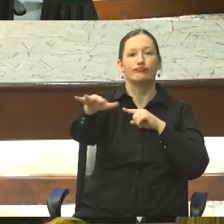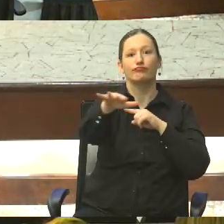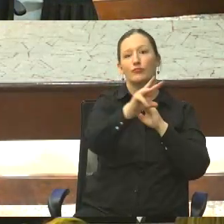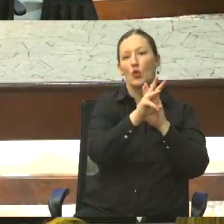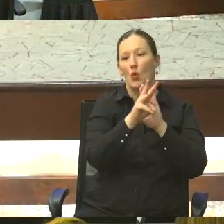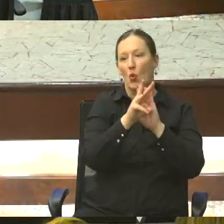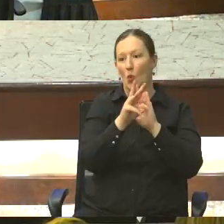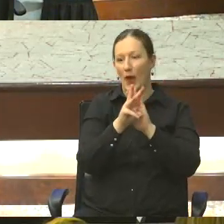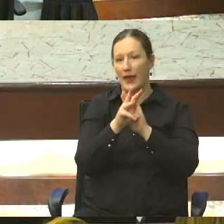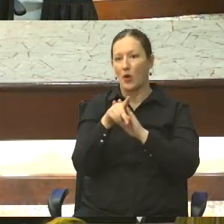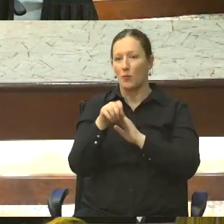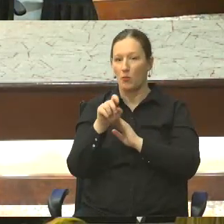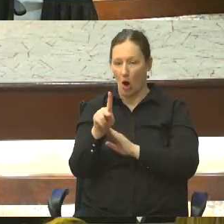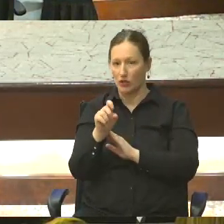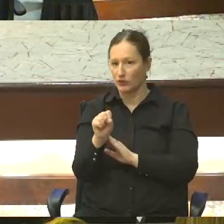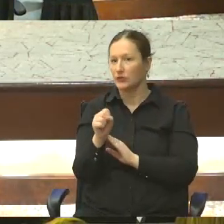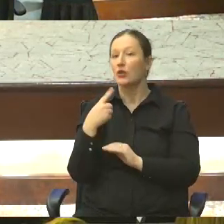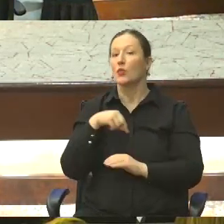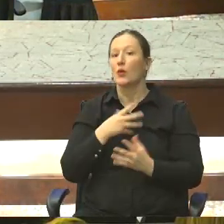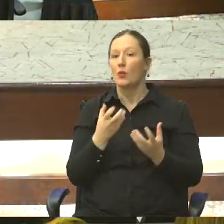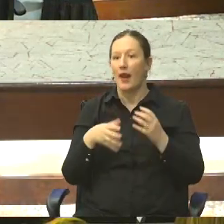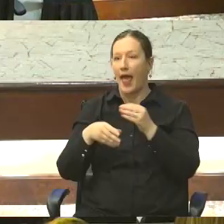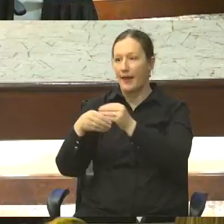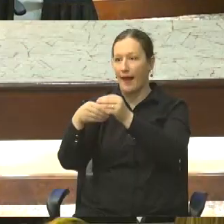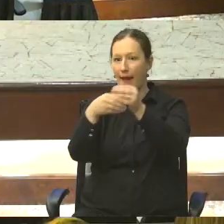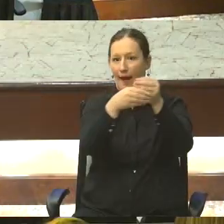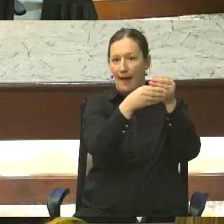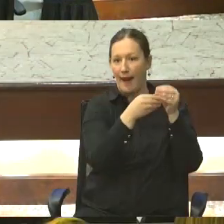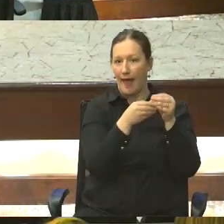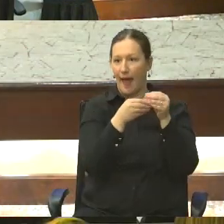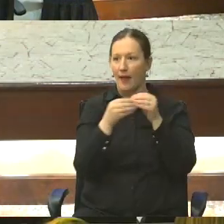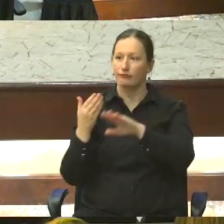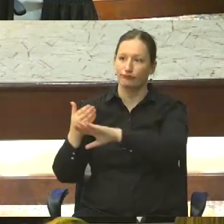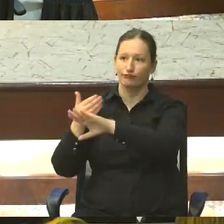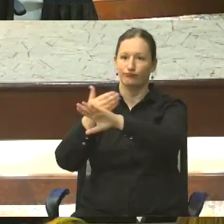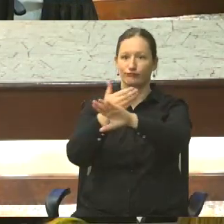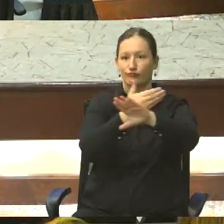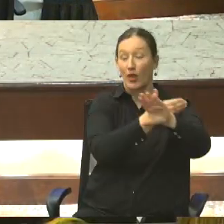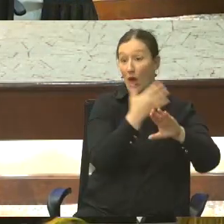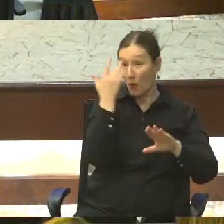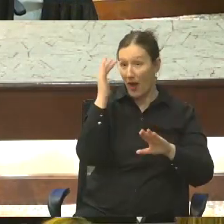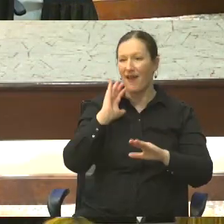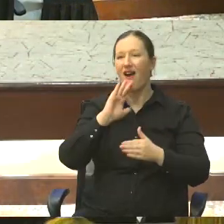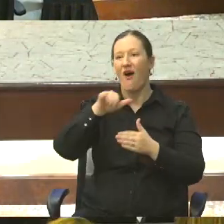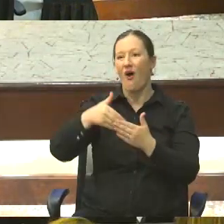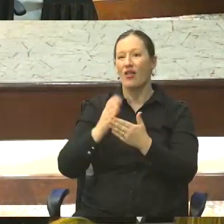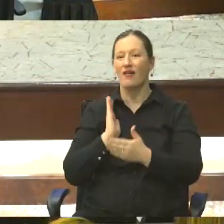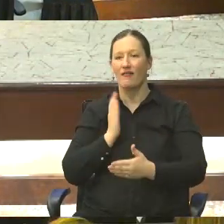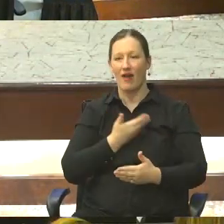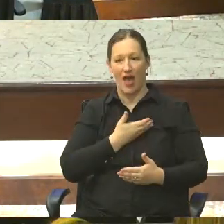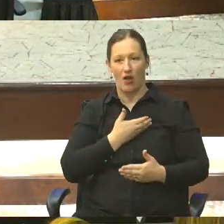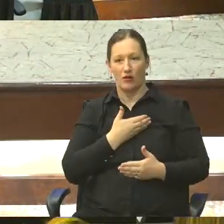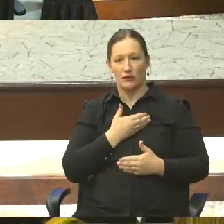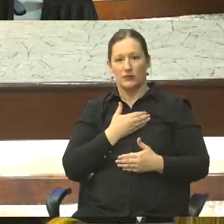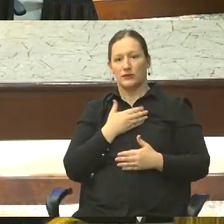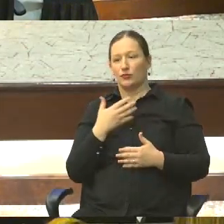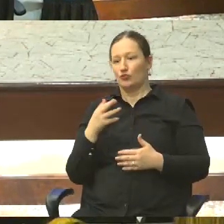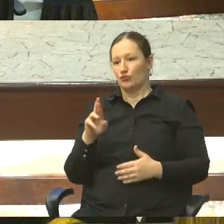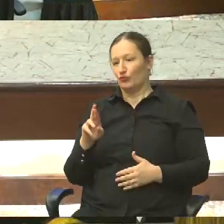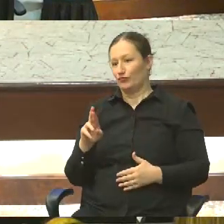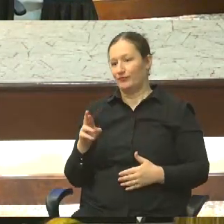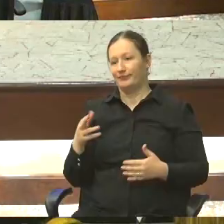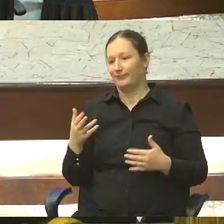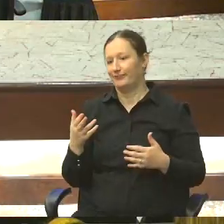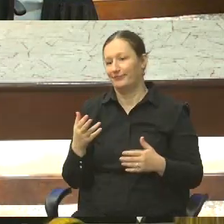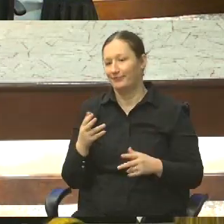upgrade our parks. We're trying to add more pieces because we realize that all of our residents, need to be included in that. And